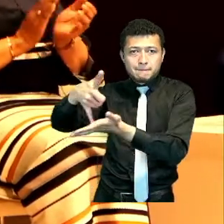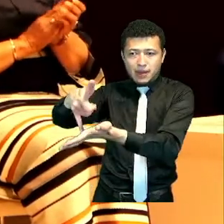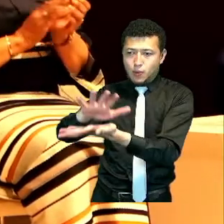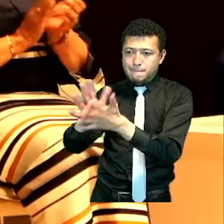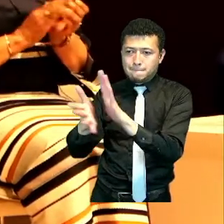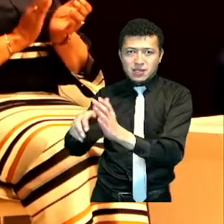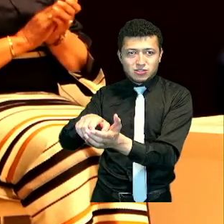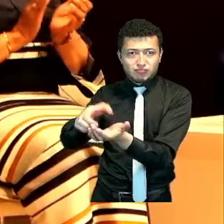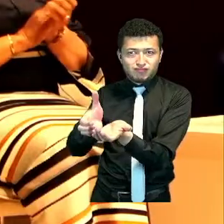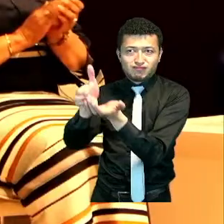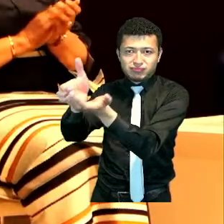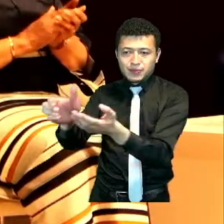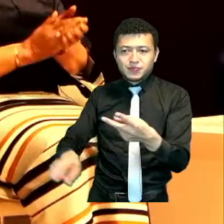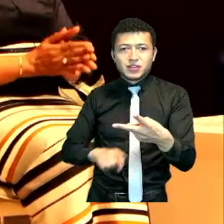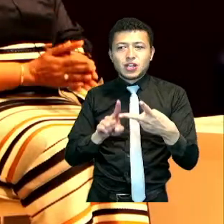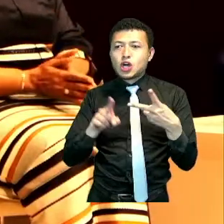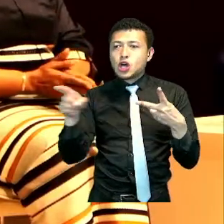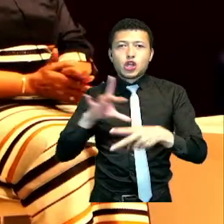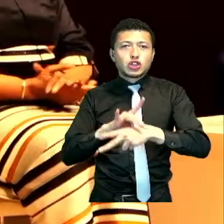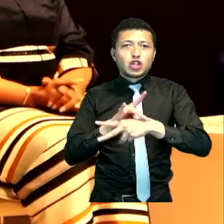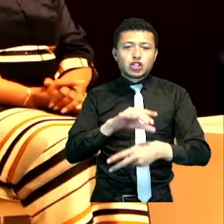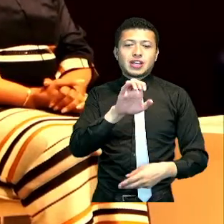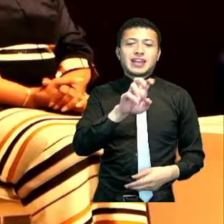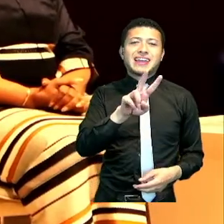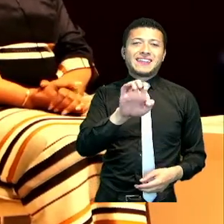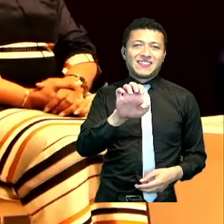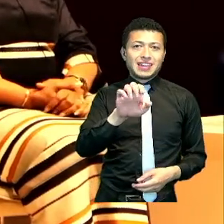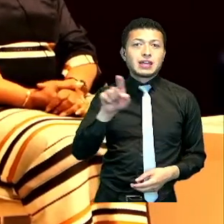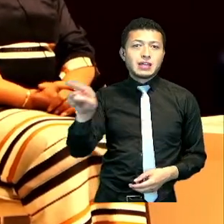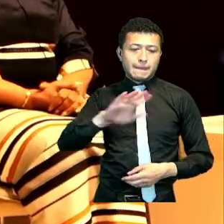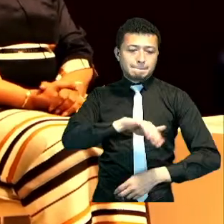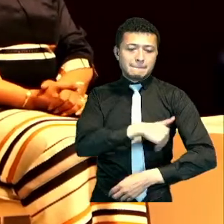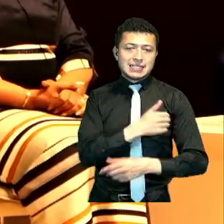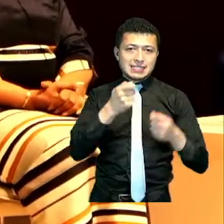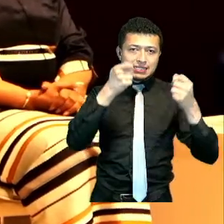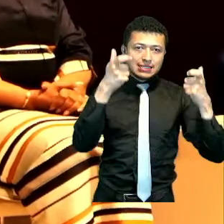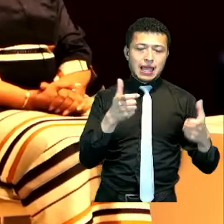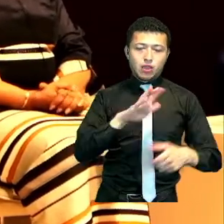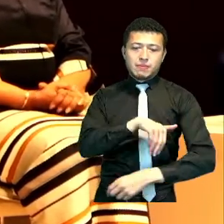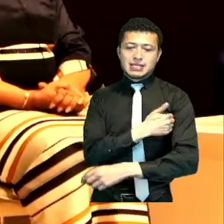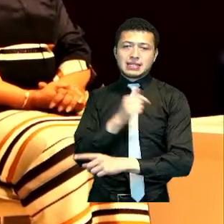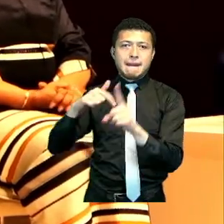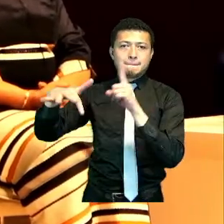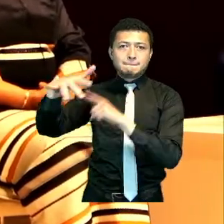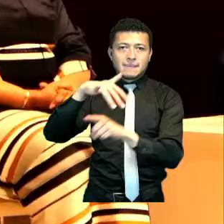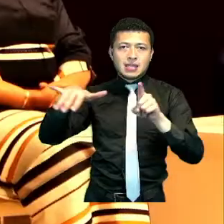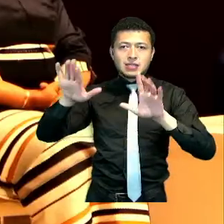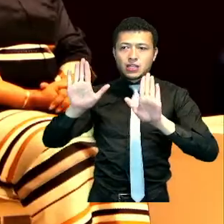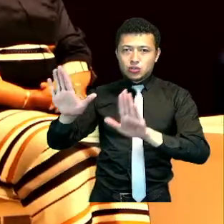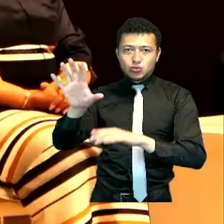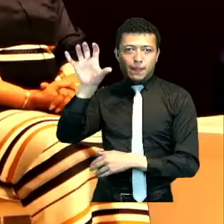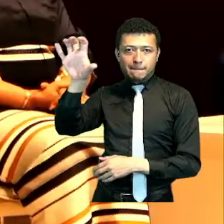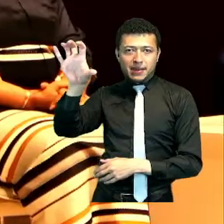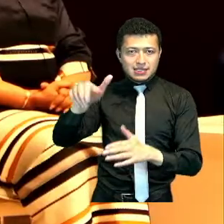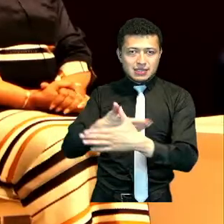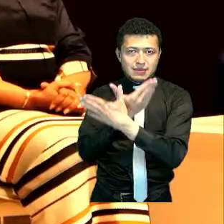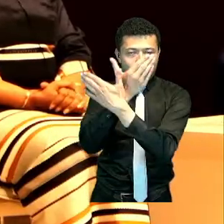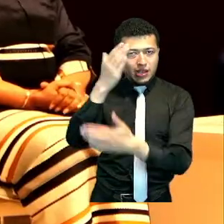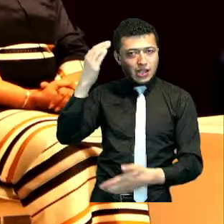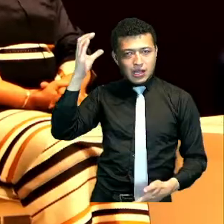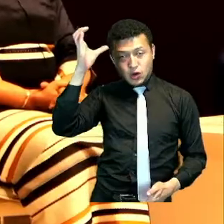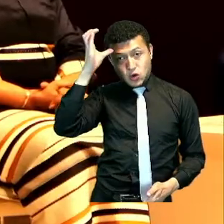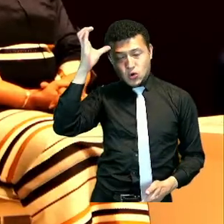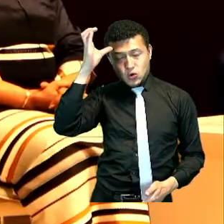Eve Basaiba Masudi, Minister of State and Minister of the Environment of the Democratic Republic of